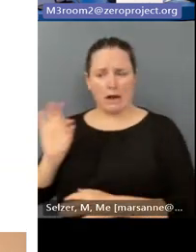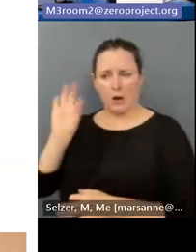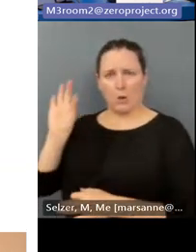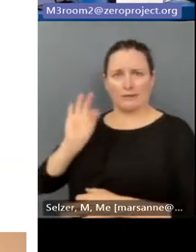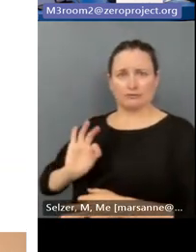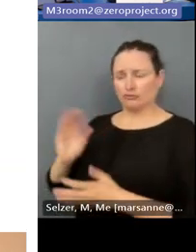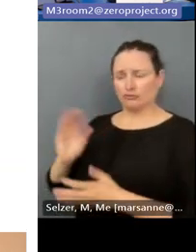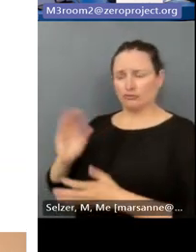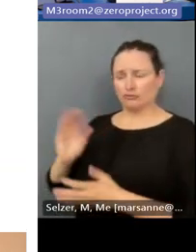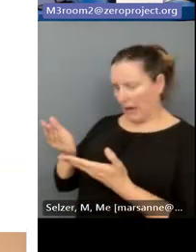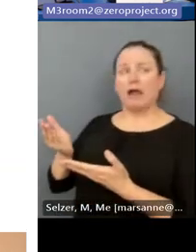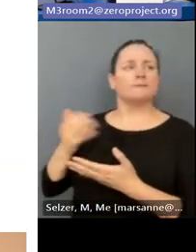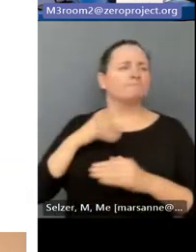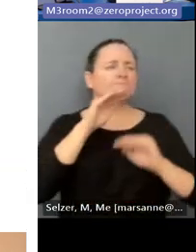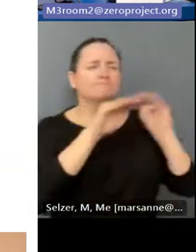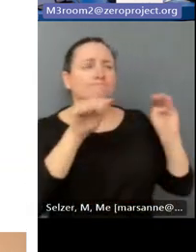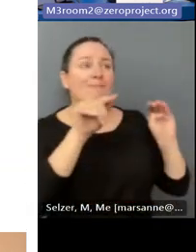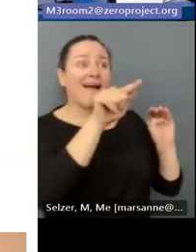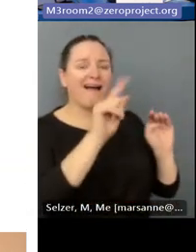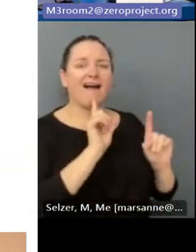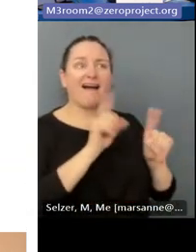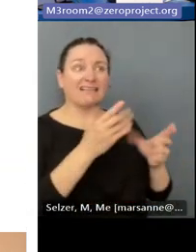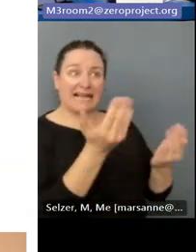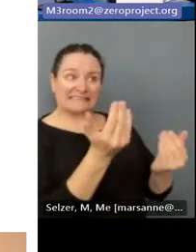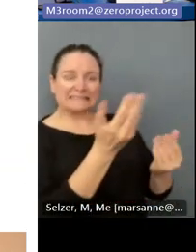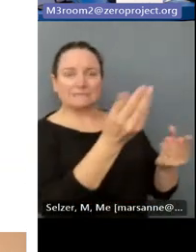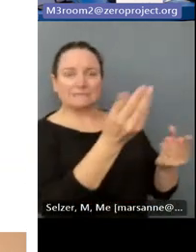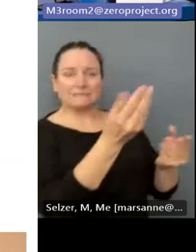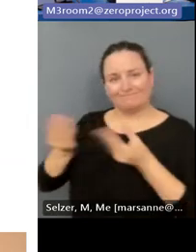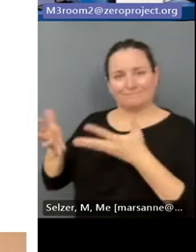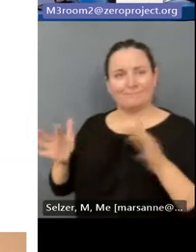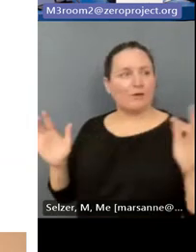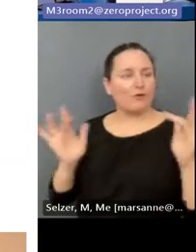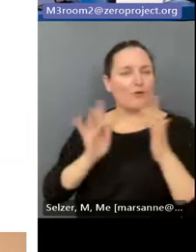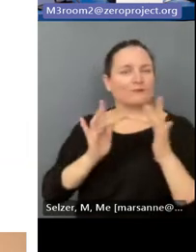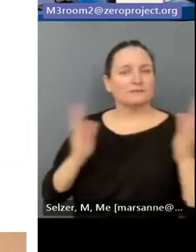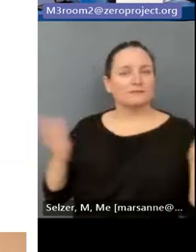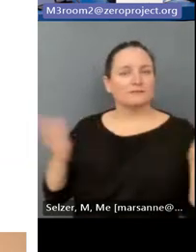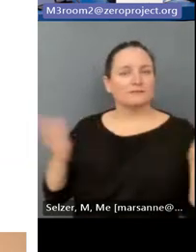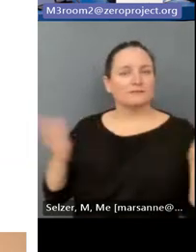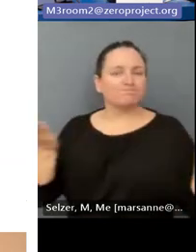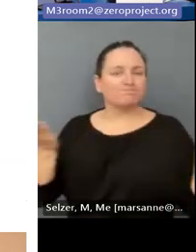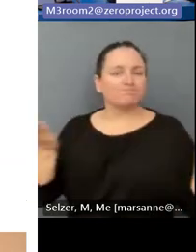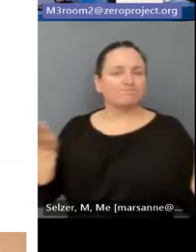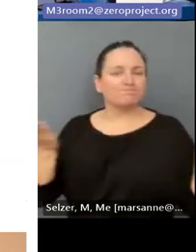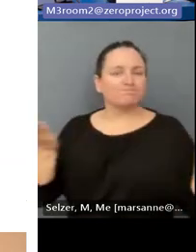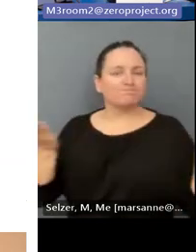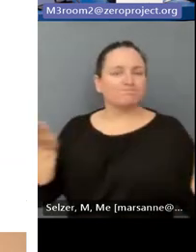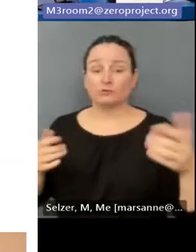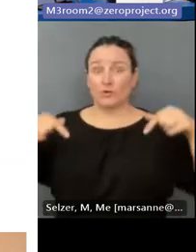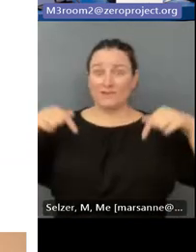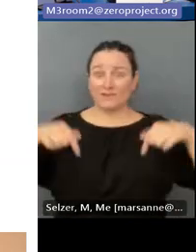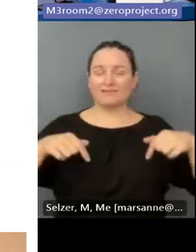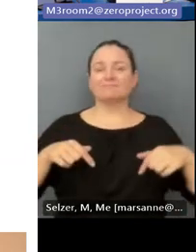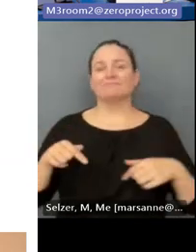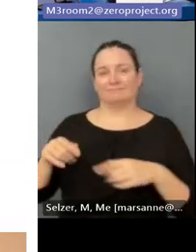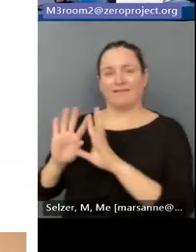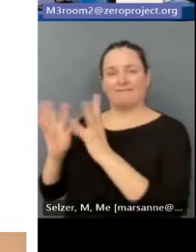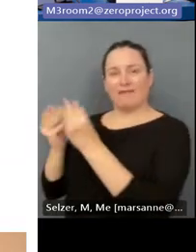parents. And over time, we grew and became a core resource for many parents and families across the